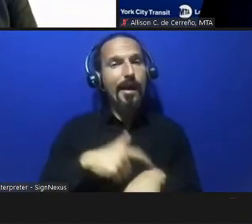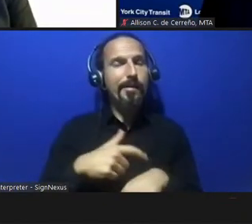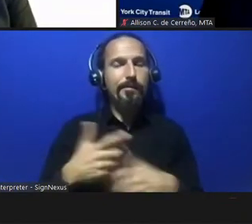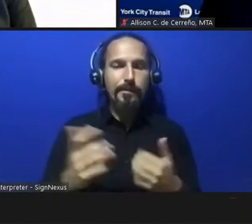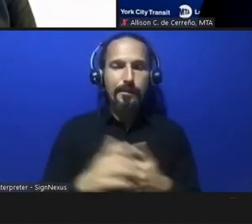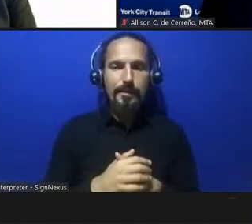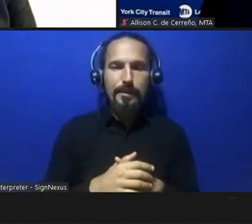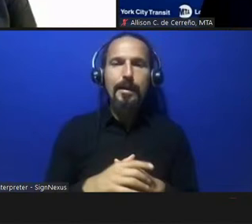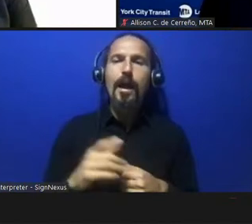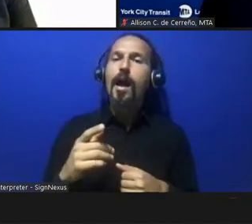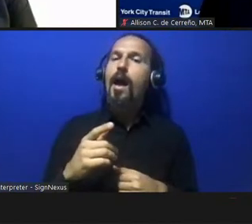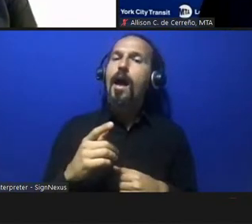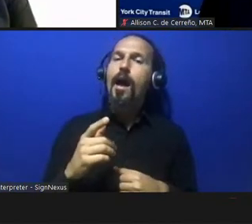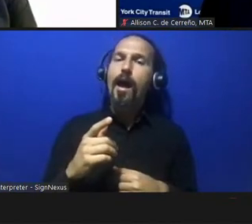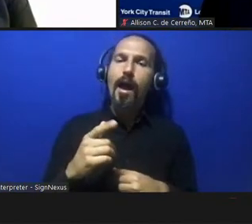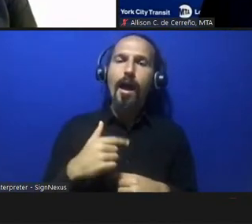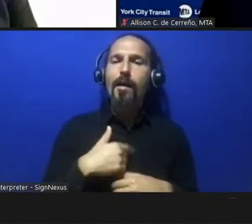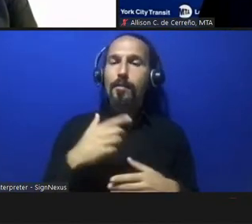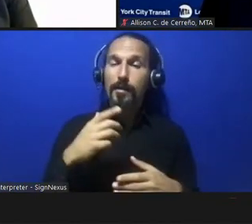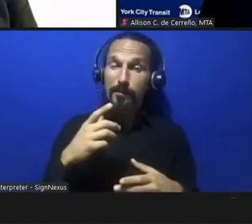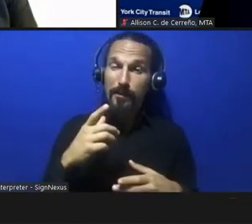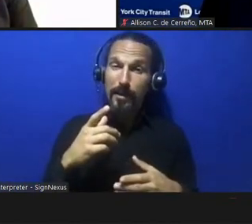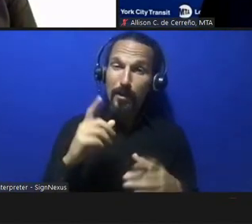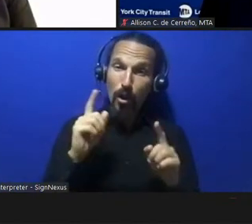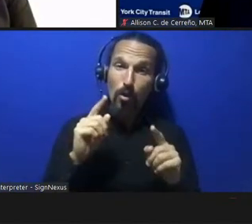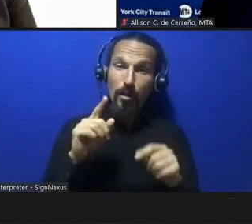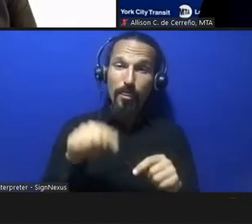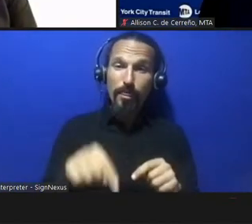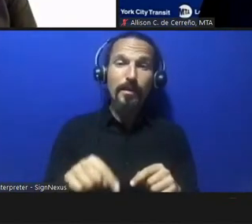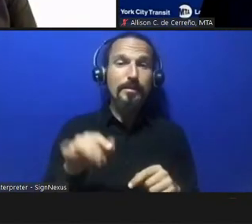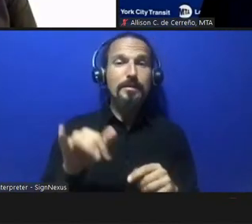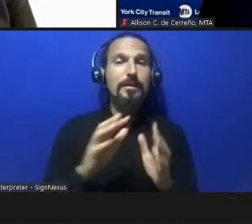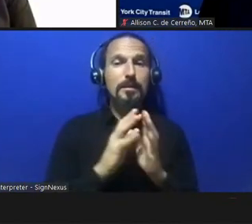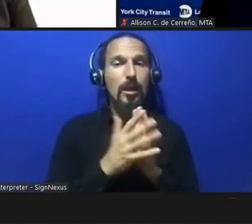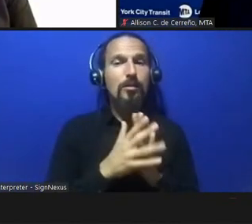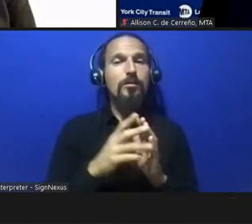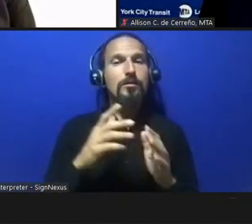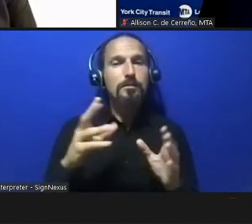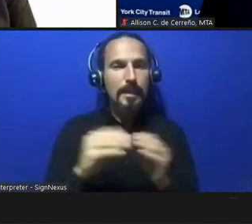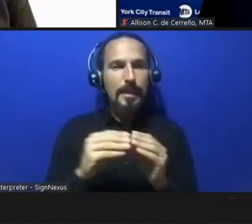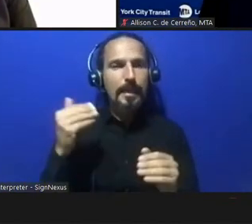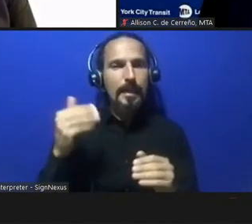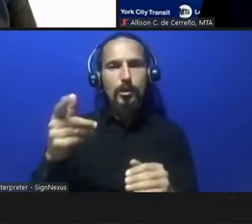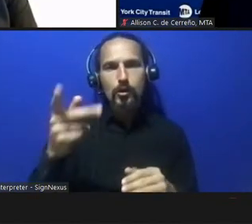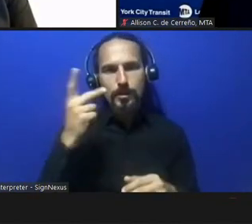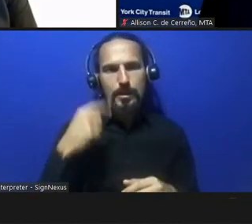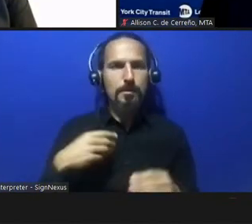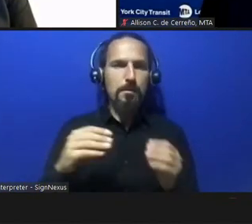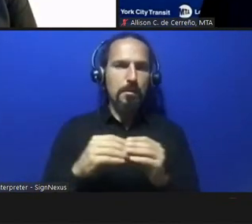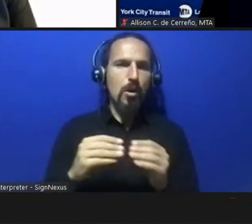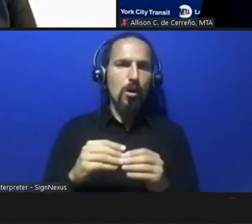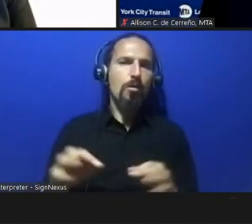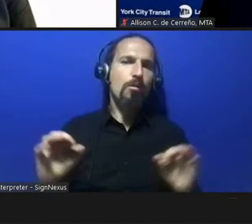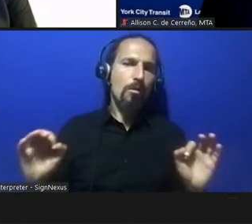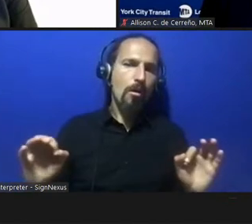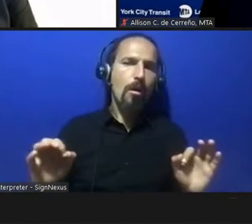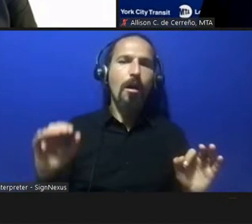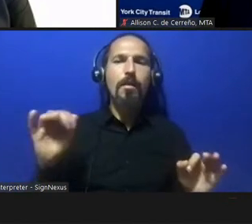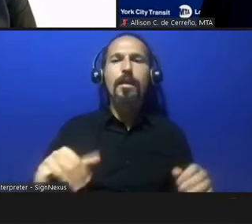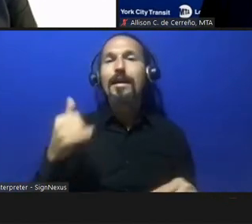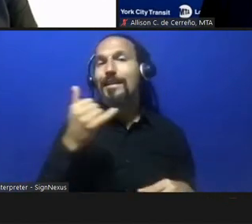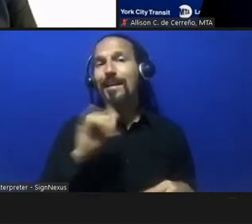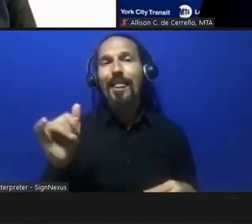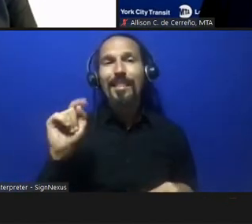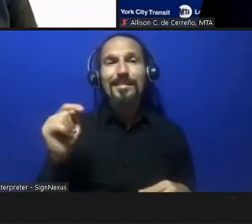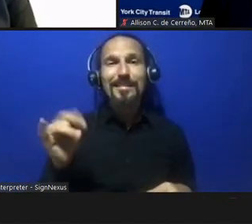right i'm going to be at all these congestion pricing meetings you will not you will be seeing more of me uh uh let me see let me see the yellow taxi